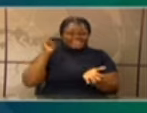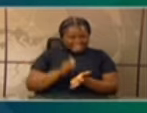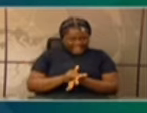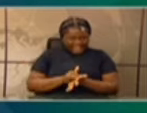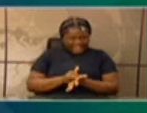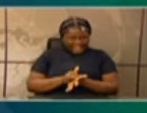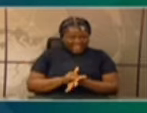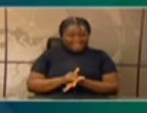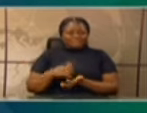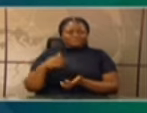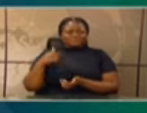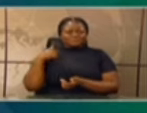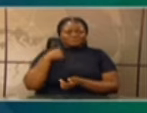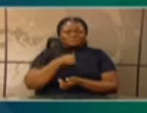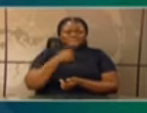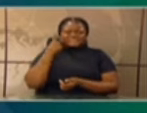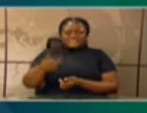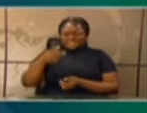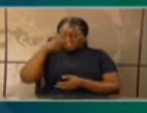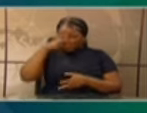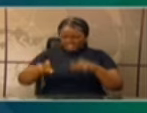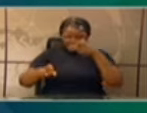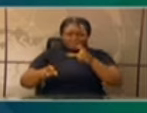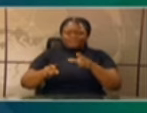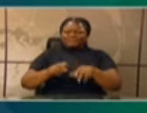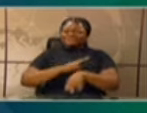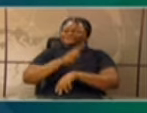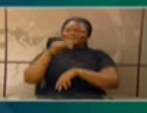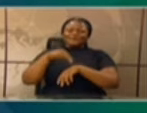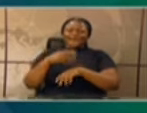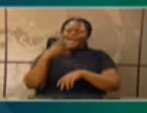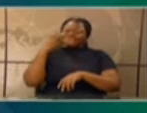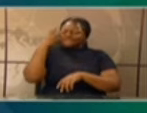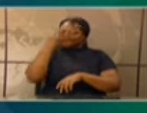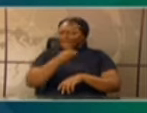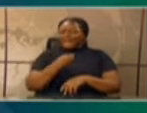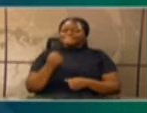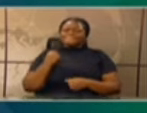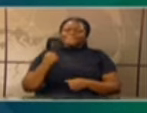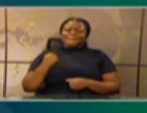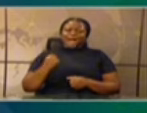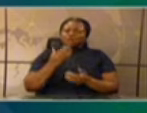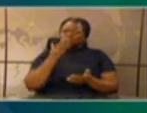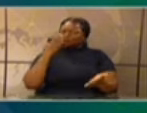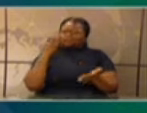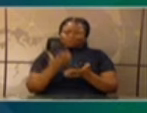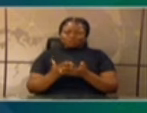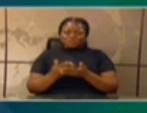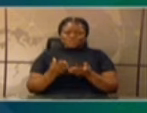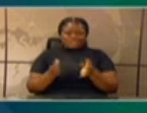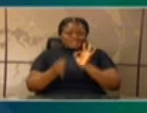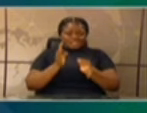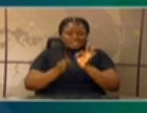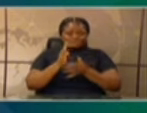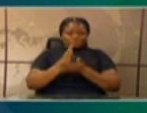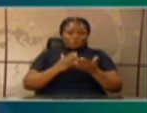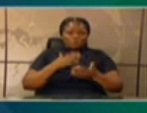Eye adiabia efe. Eye papa. It is a ubi ria o my